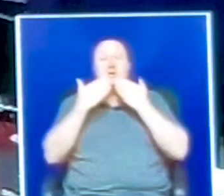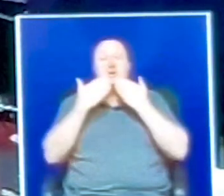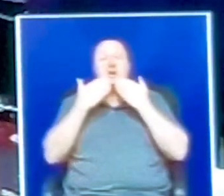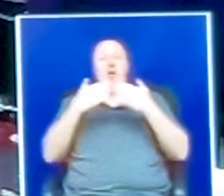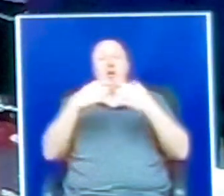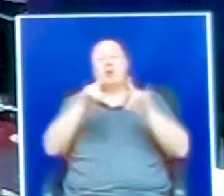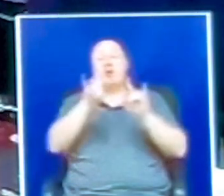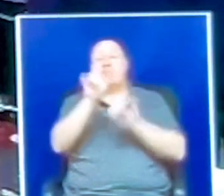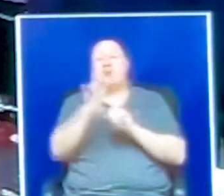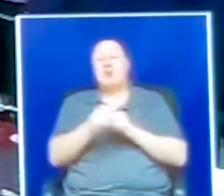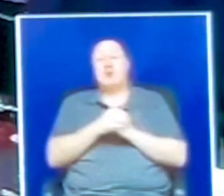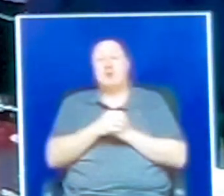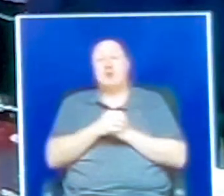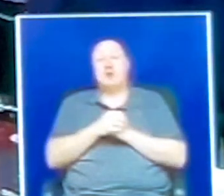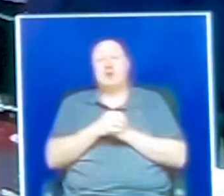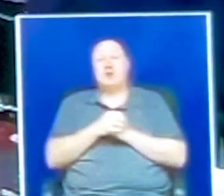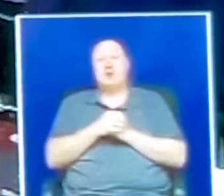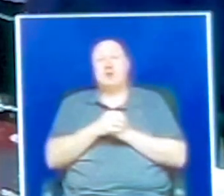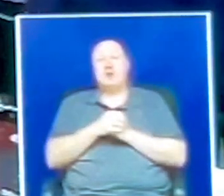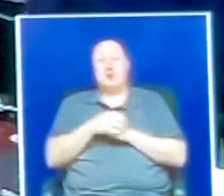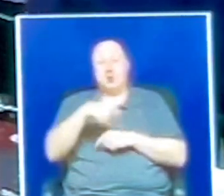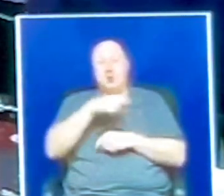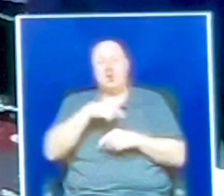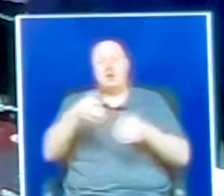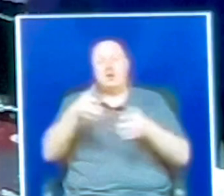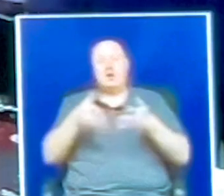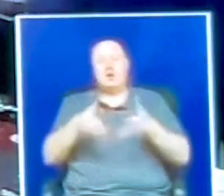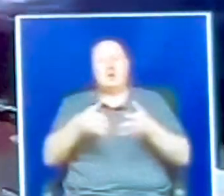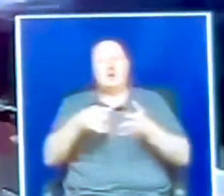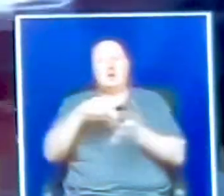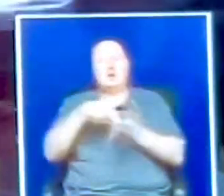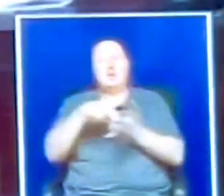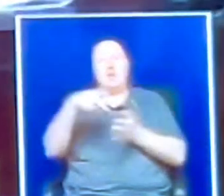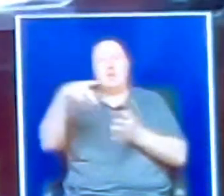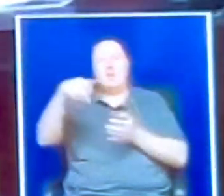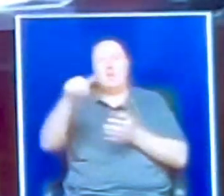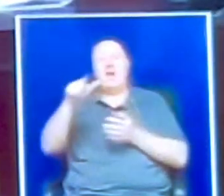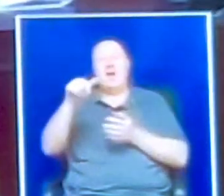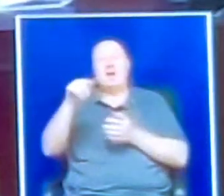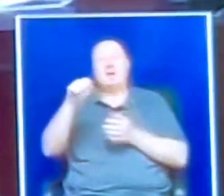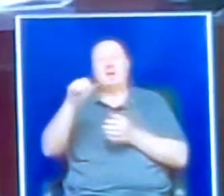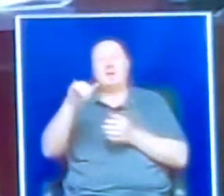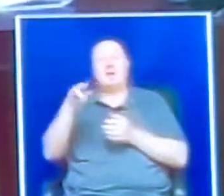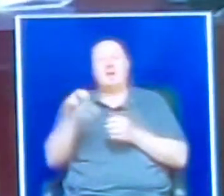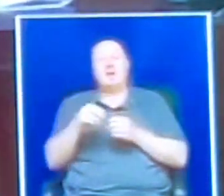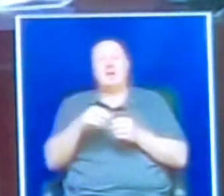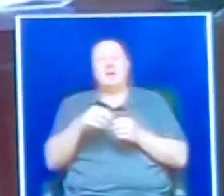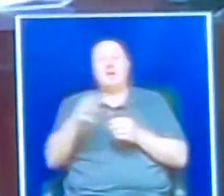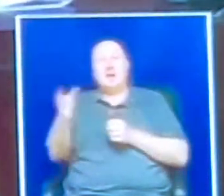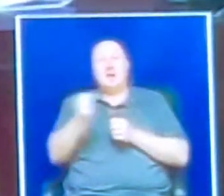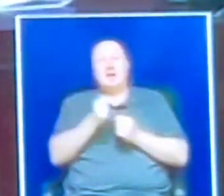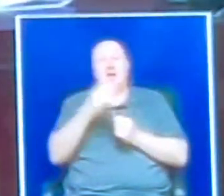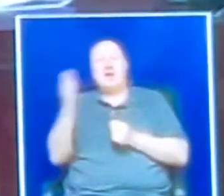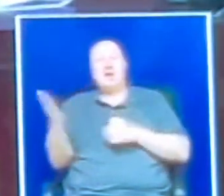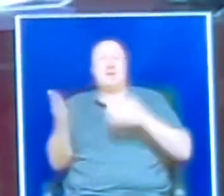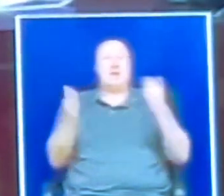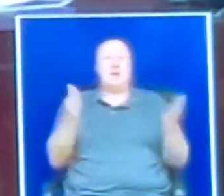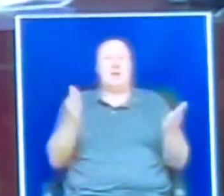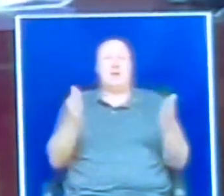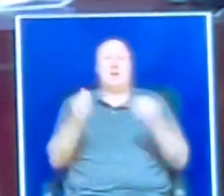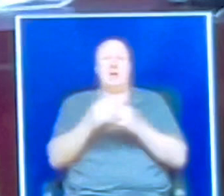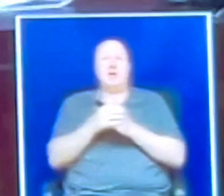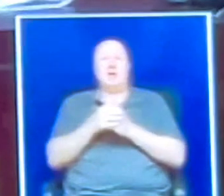Chairperson. We're here to stand with Palestine. We're here to take sides in favor of